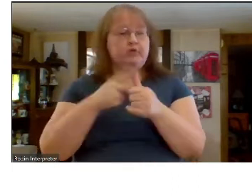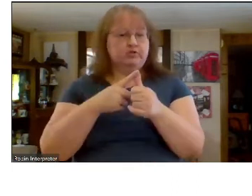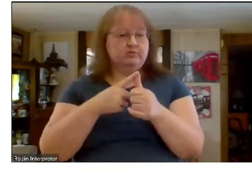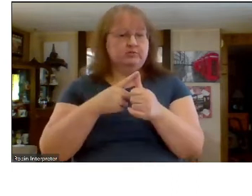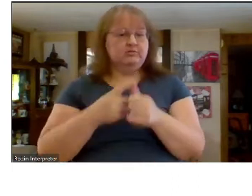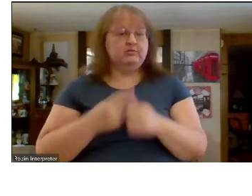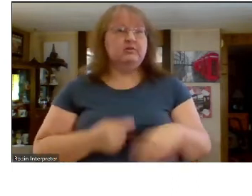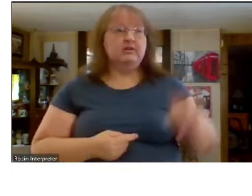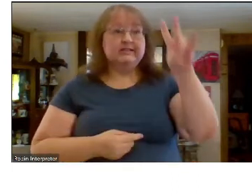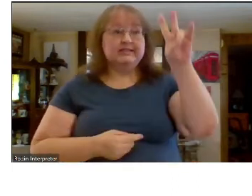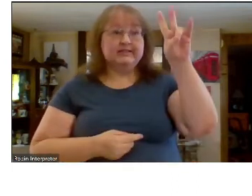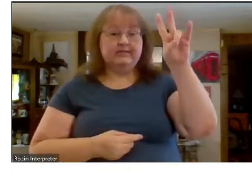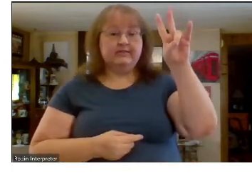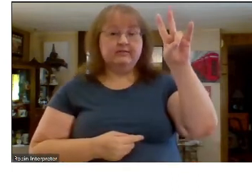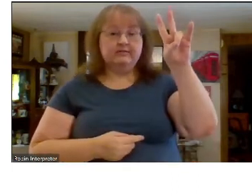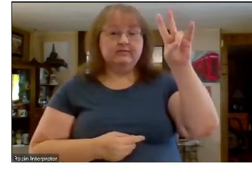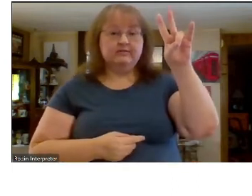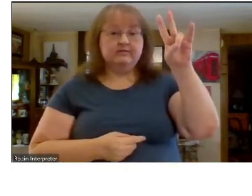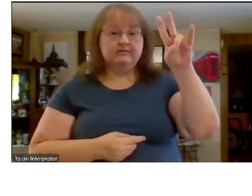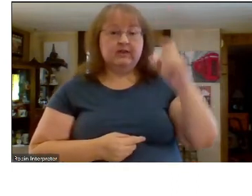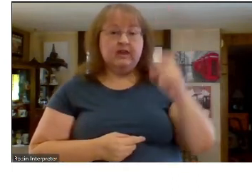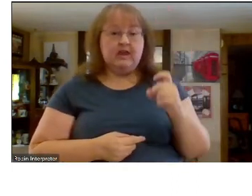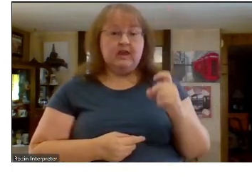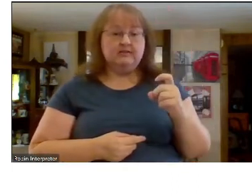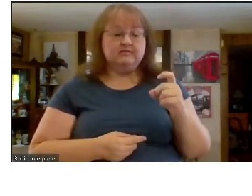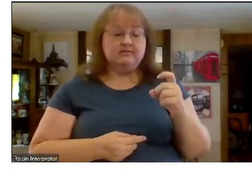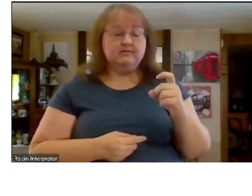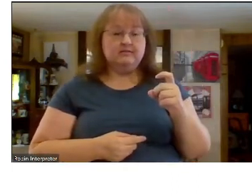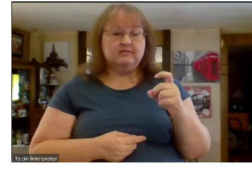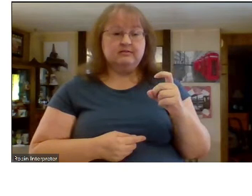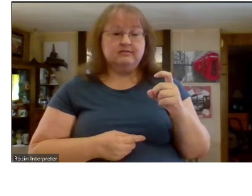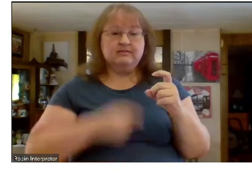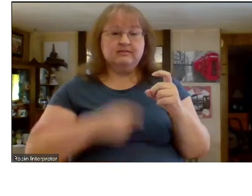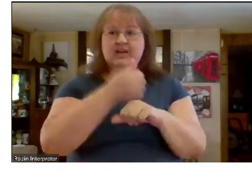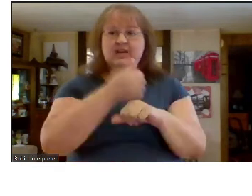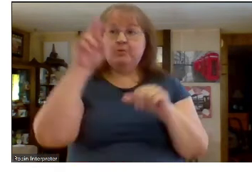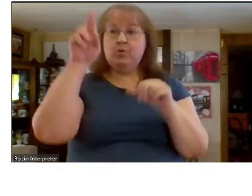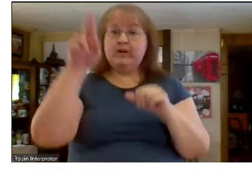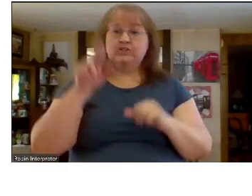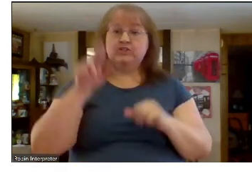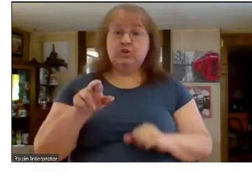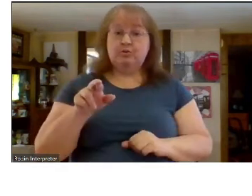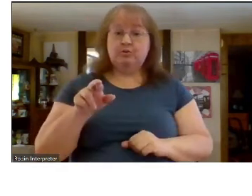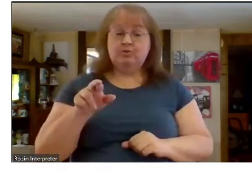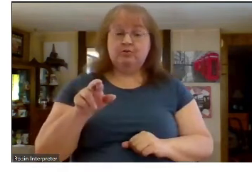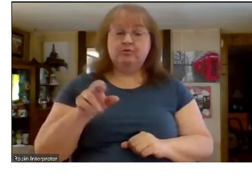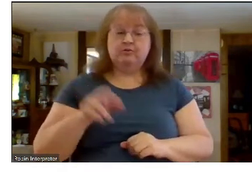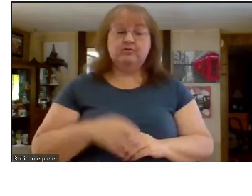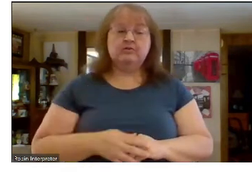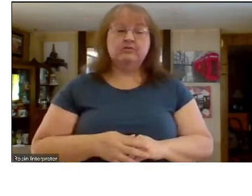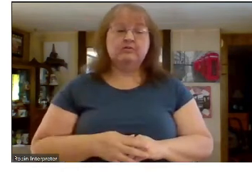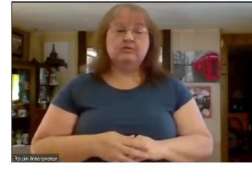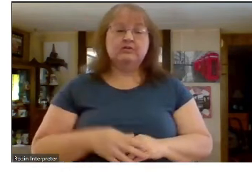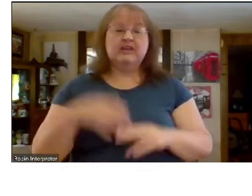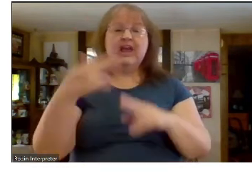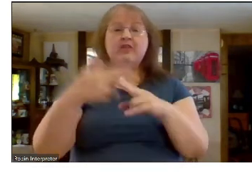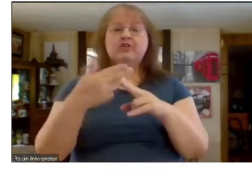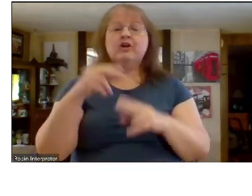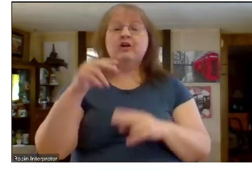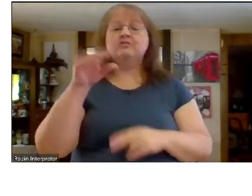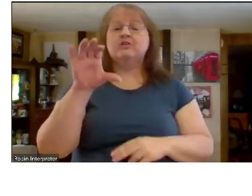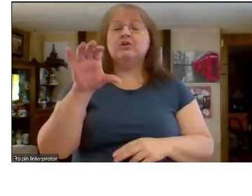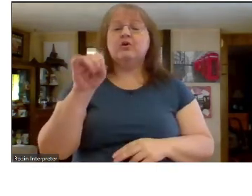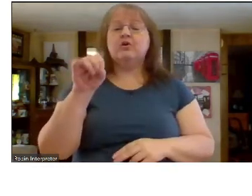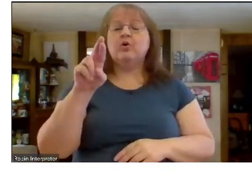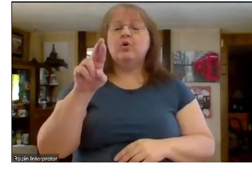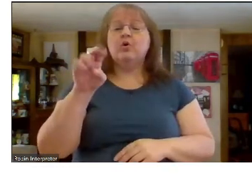what if I wanted to do this one first? I'll put 7 over x, make a ratio with those